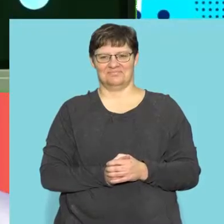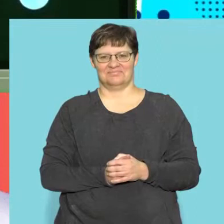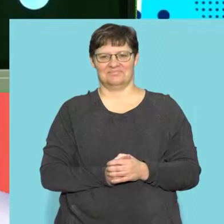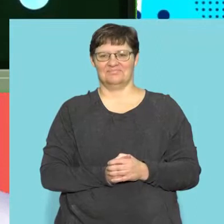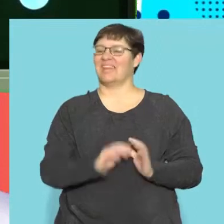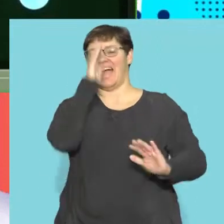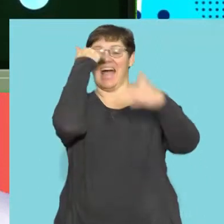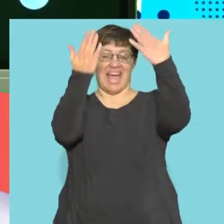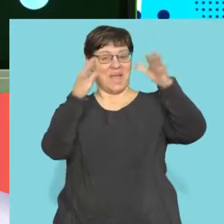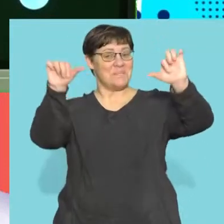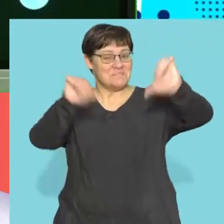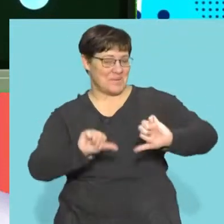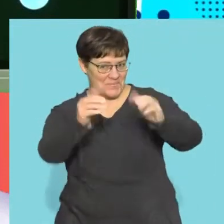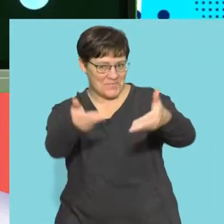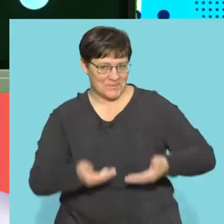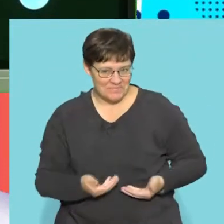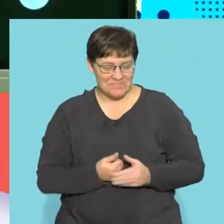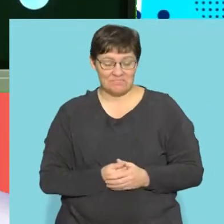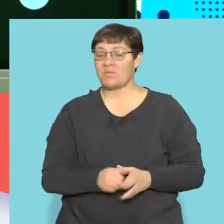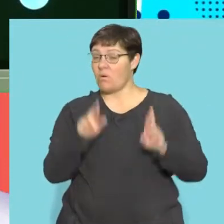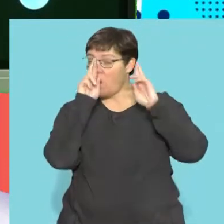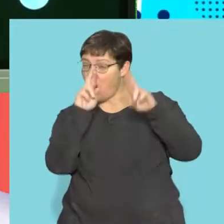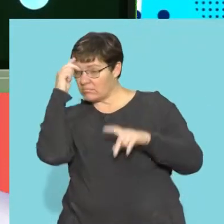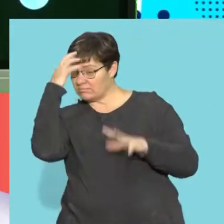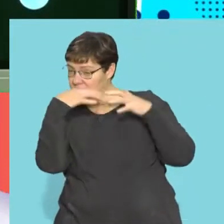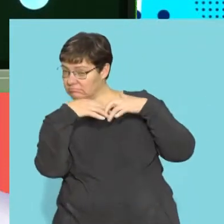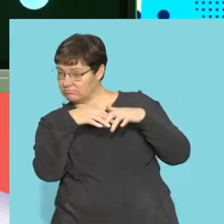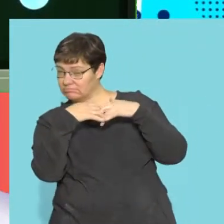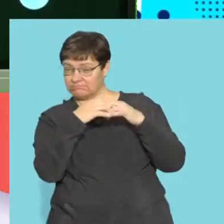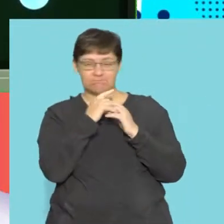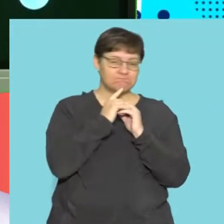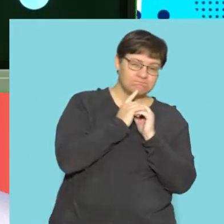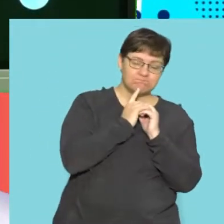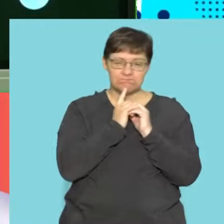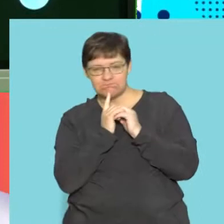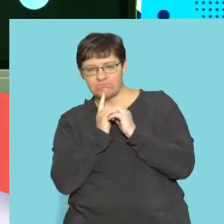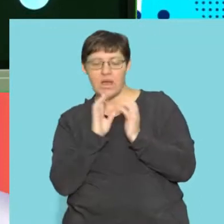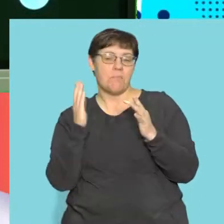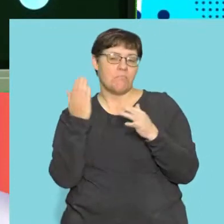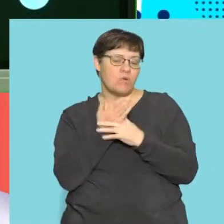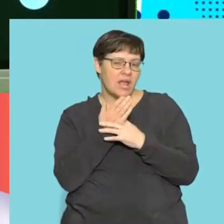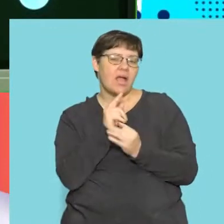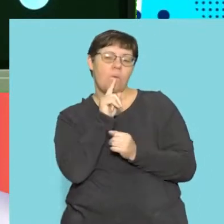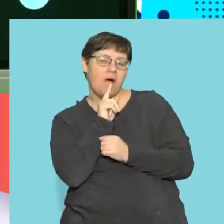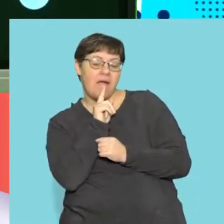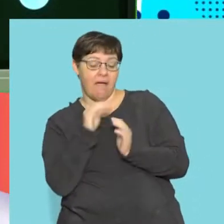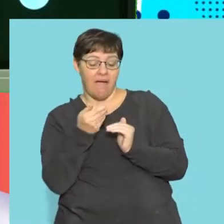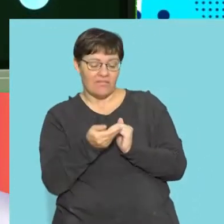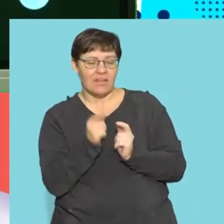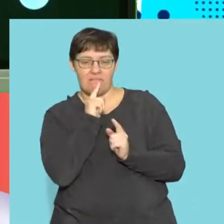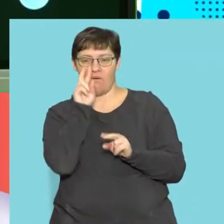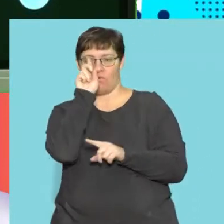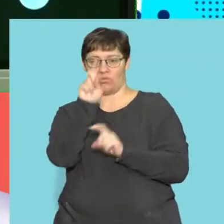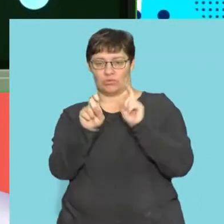Hi guys, welcome back. So I hope you've had a quick break so that we can look at some questions now.